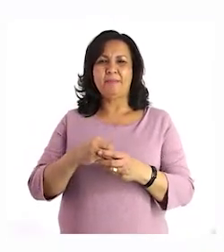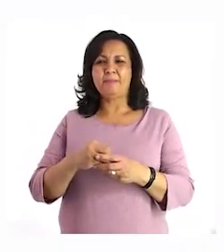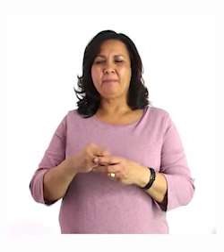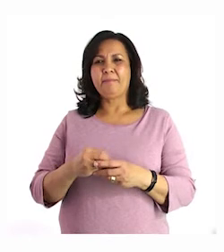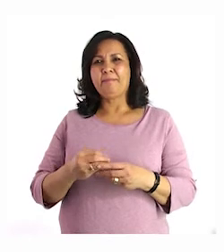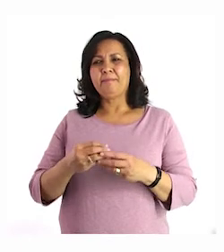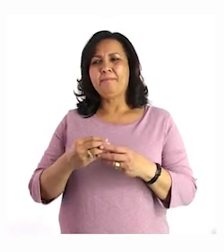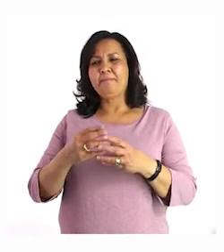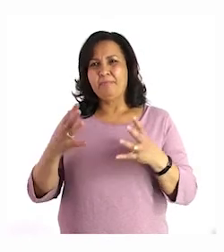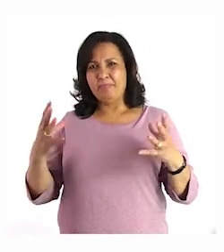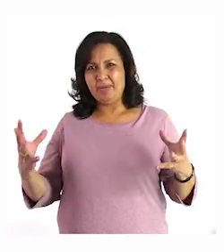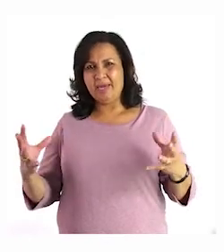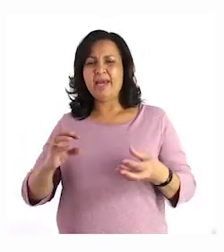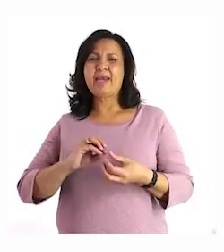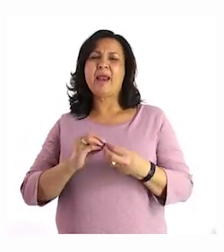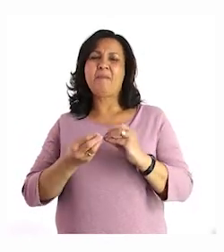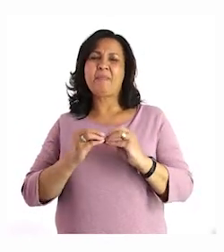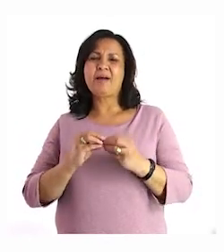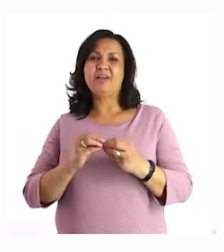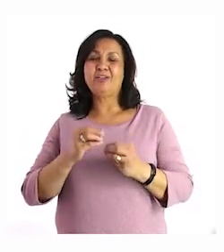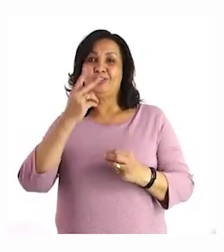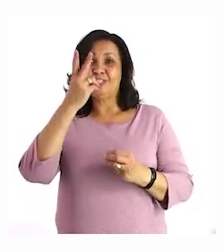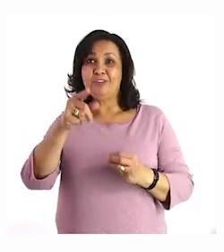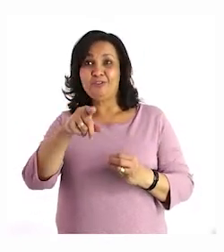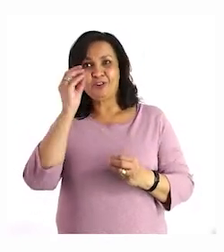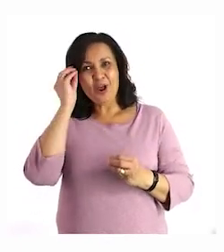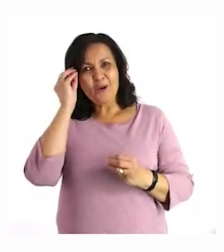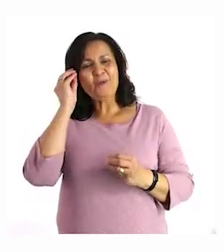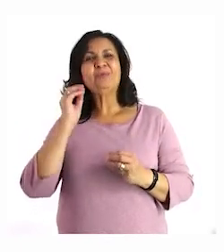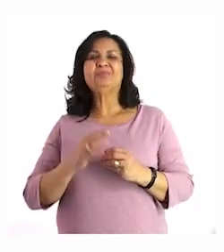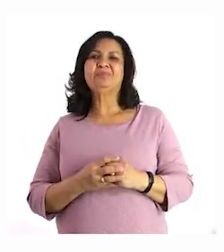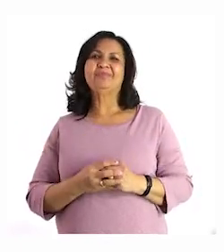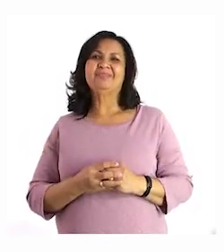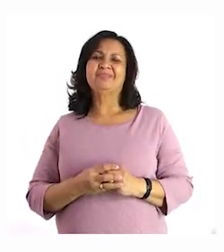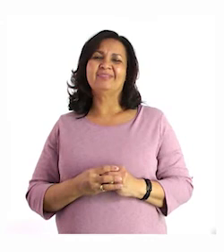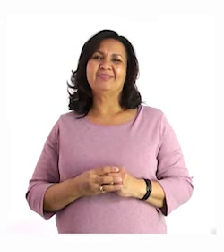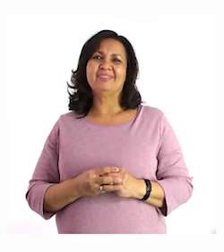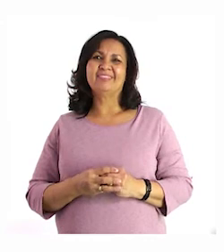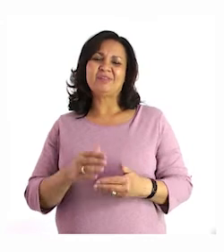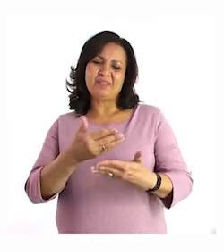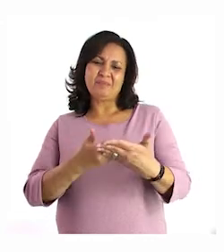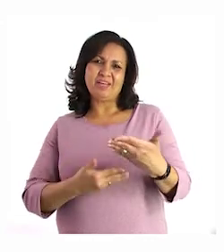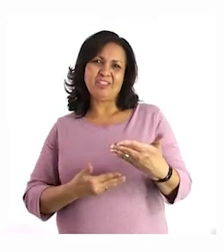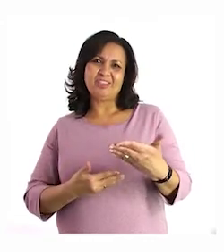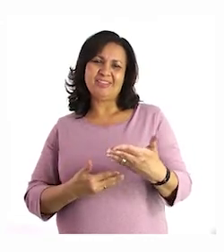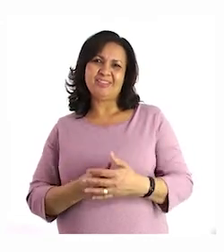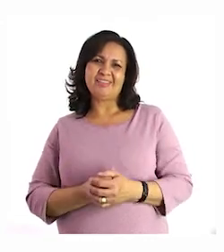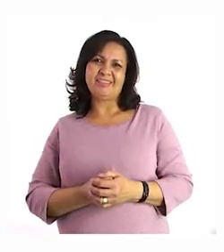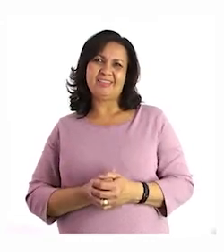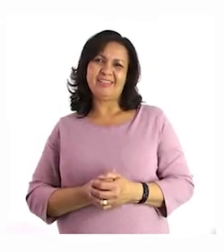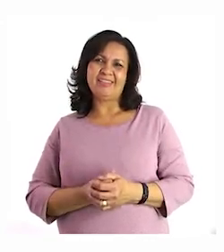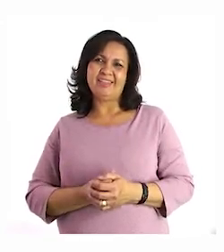to see if you would be able to do this yourself. Now, let's look at the page. If you